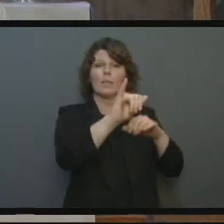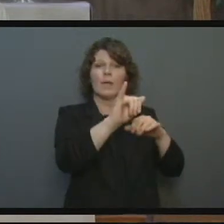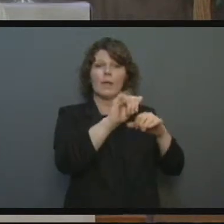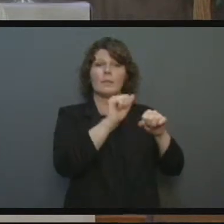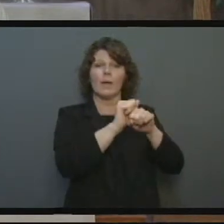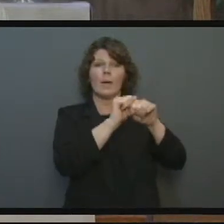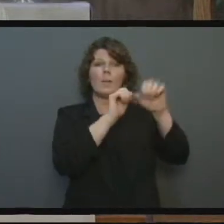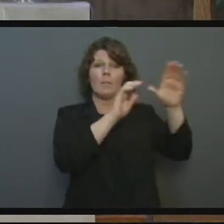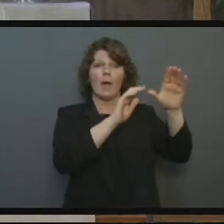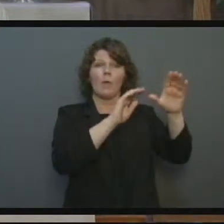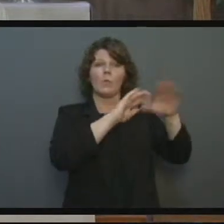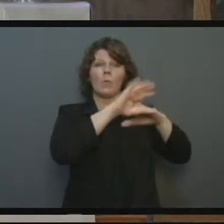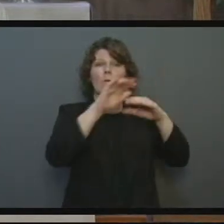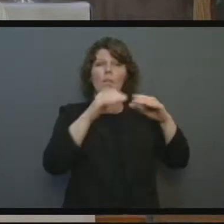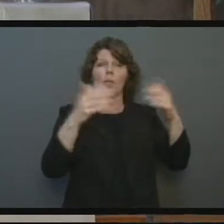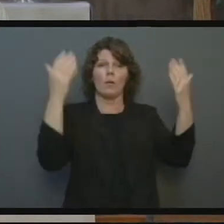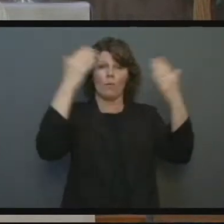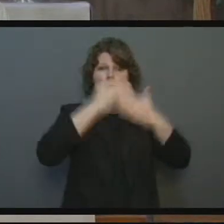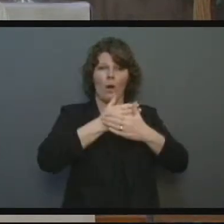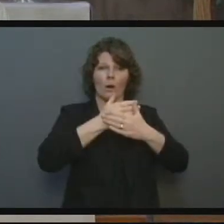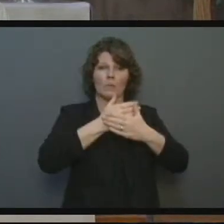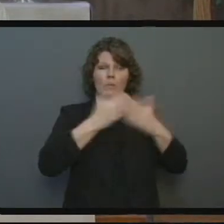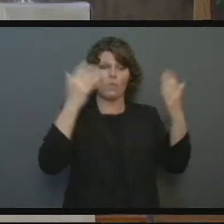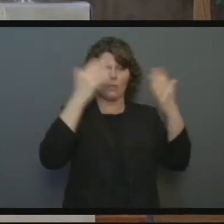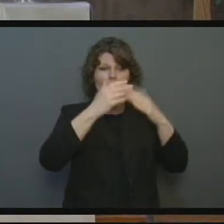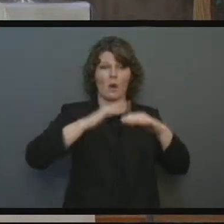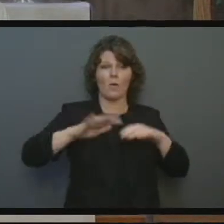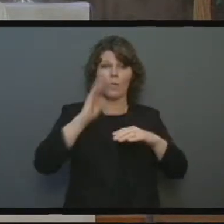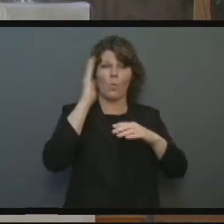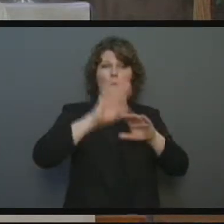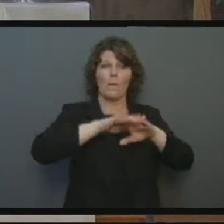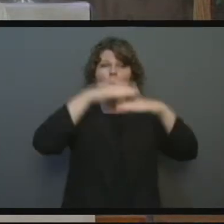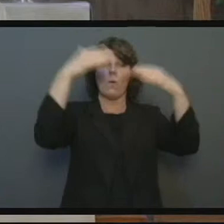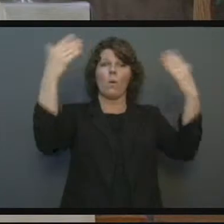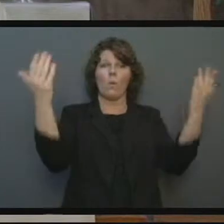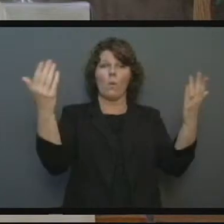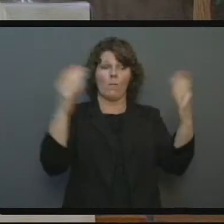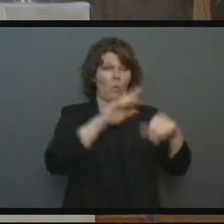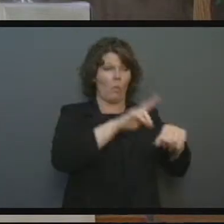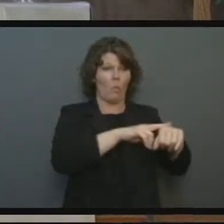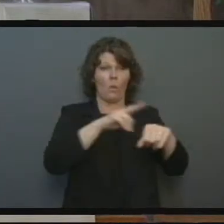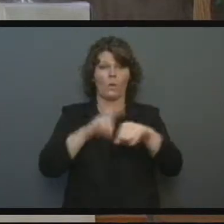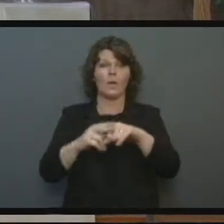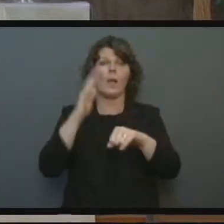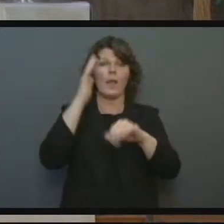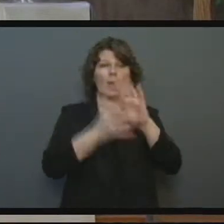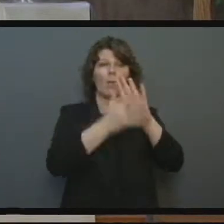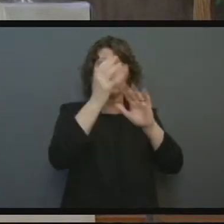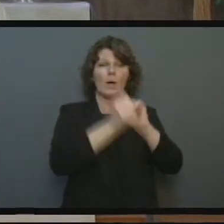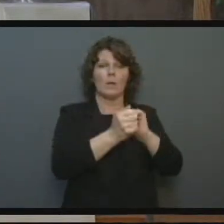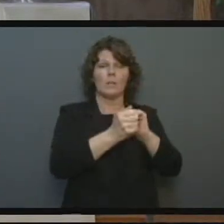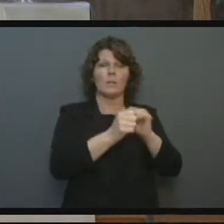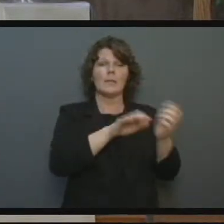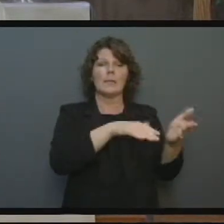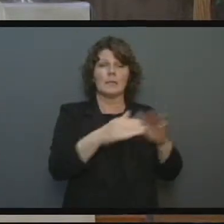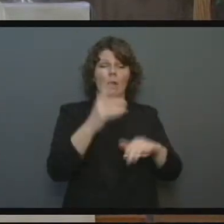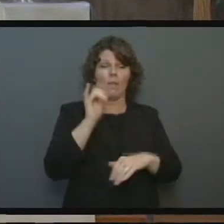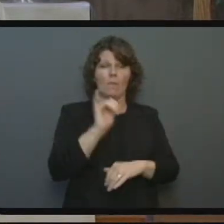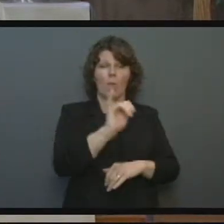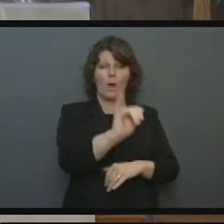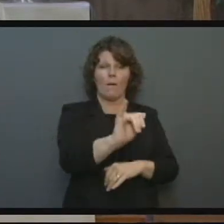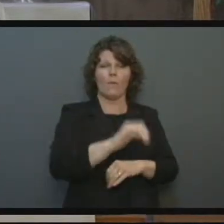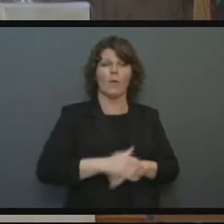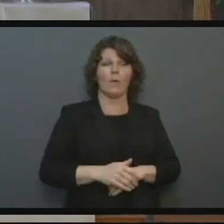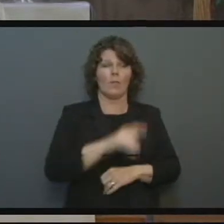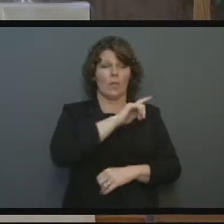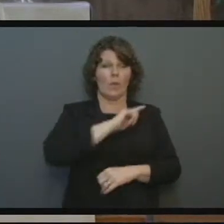that is cast over all peoples, the veil that is spread over all nations. he will swallow up death forever. And